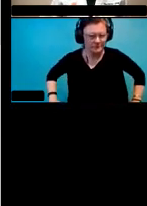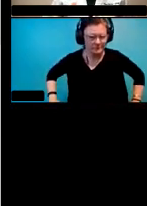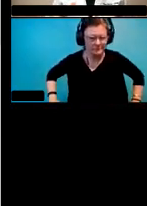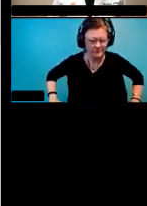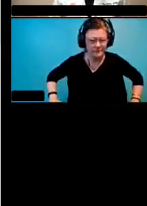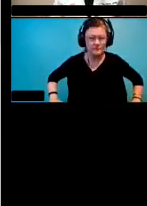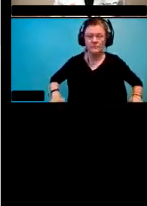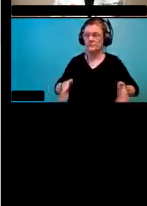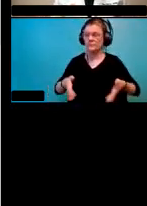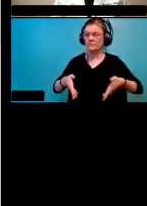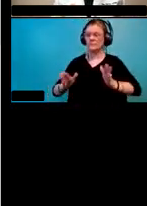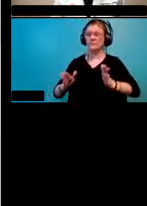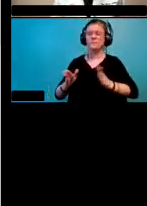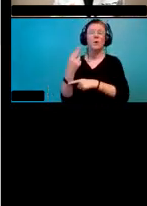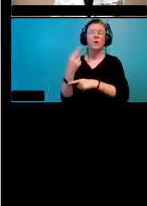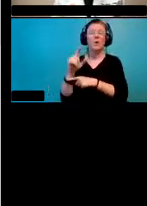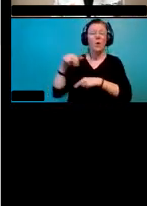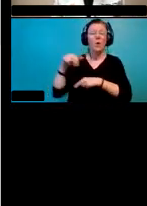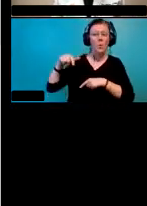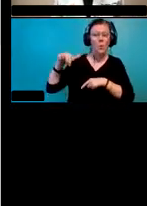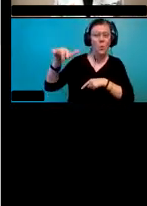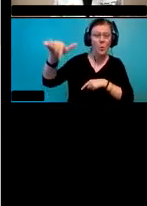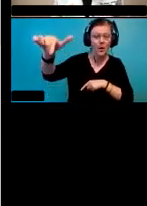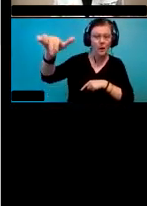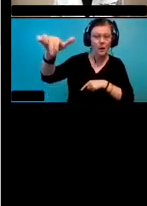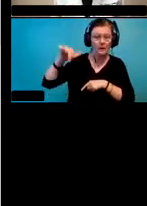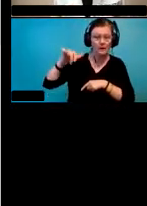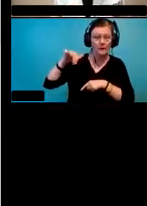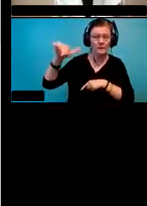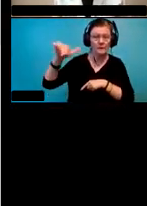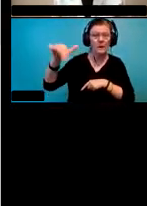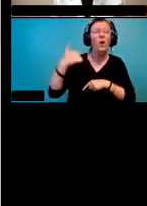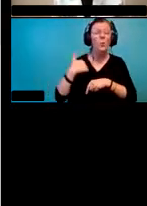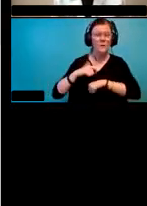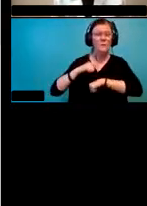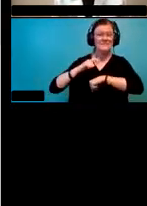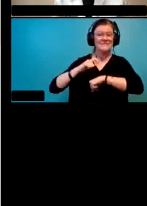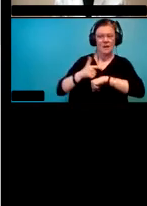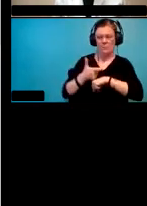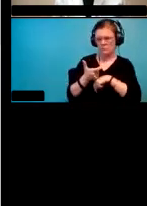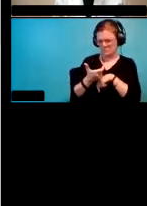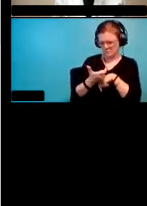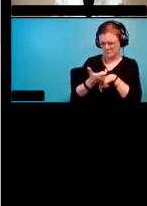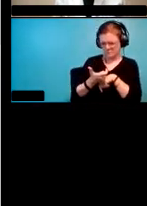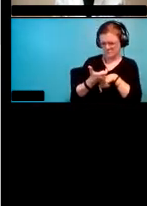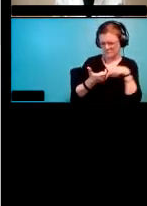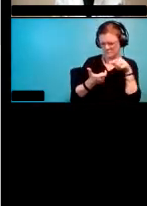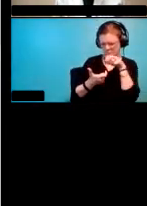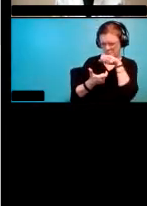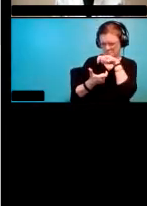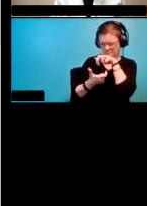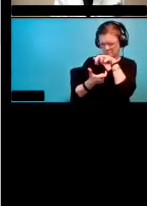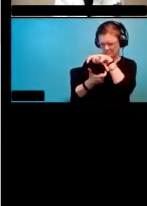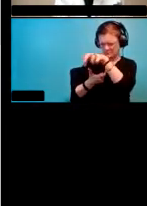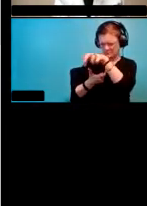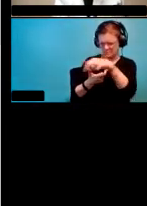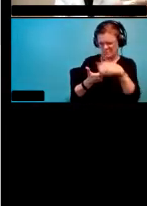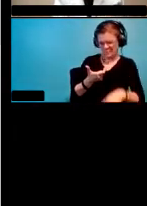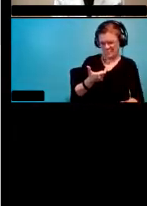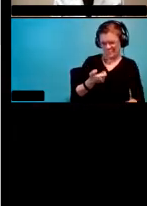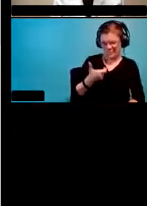in the hallway. At my clinic, we do what's called a timed walk. So we're trying to see how fast you can kind of get